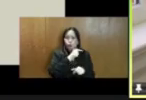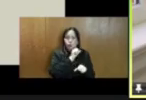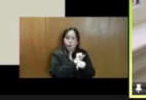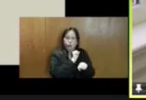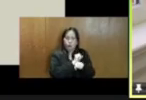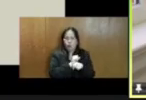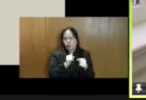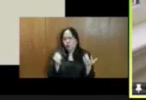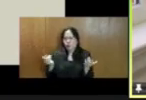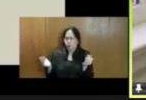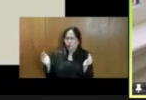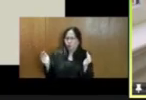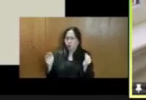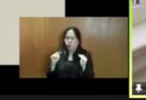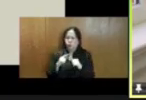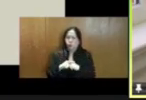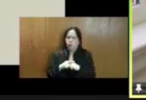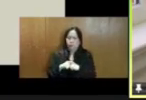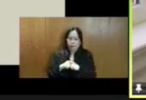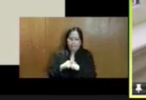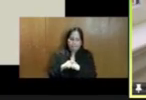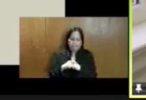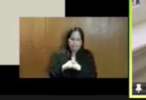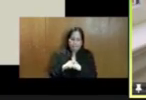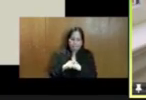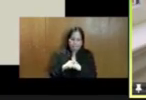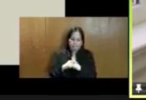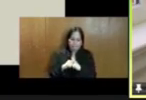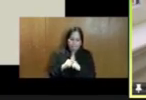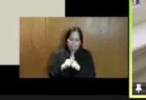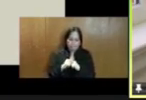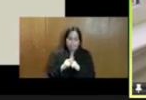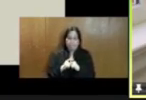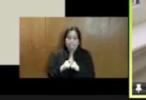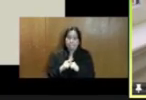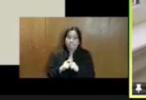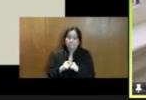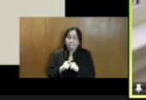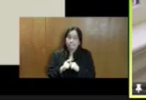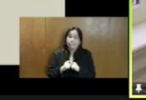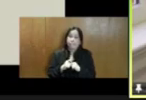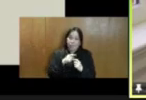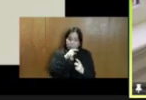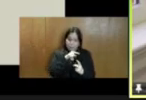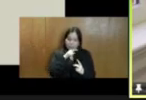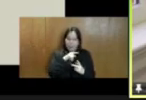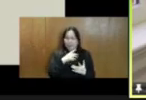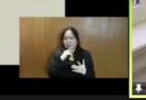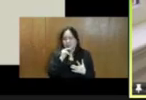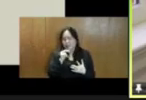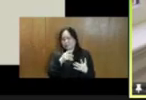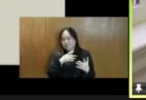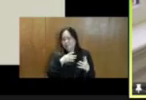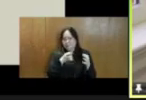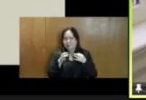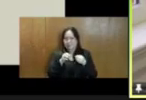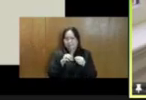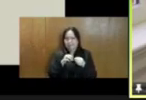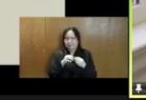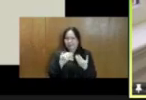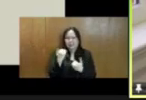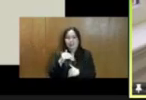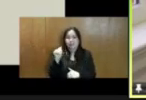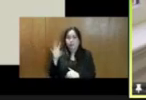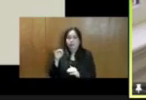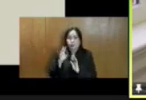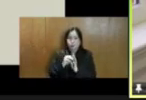good, quote unquote, good jobs. All right, so I'm going to skip this preview of findings because I'm going to try to keep this to 15 minutes.